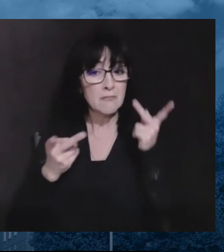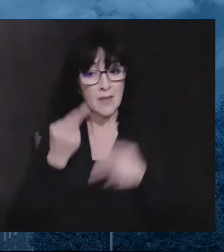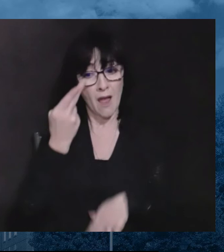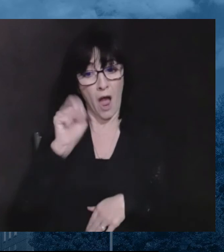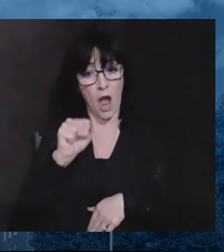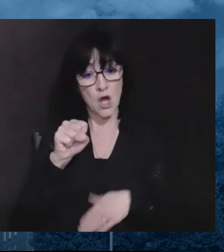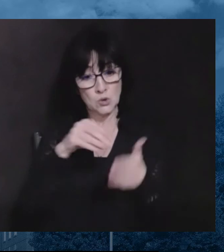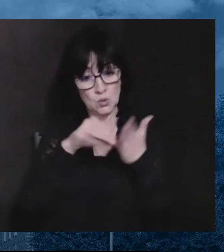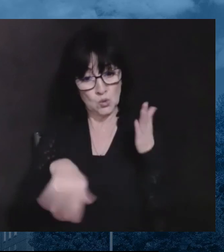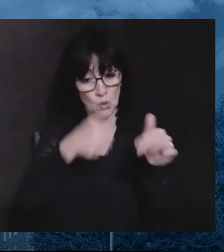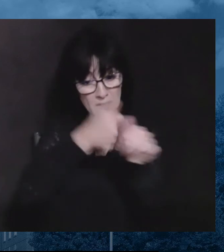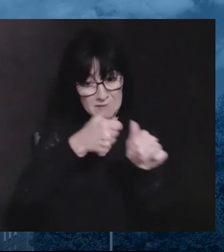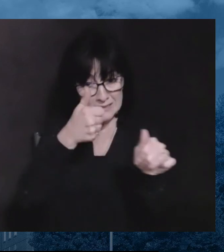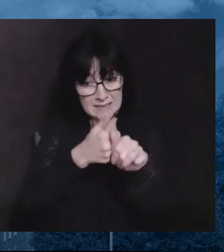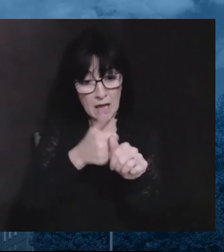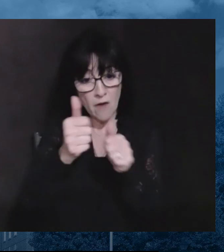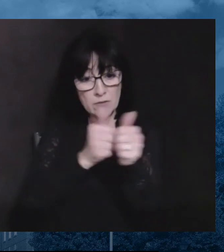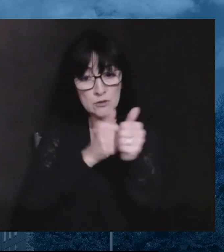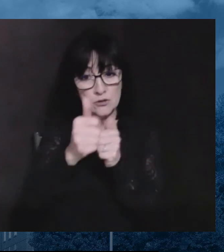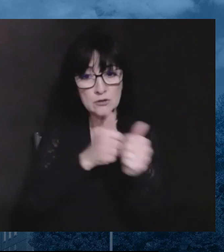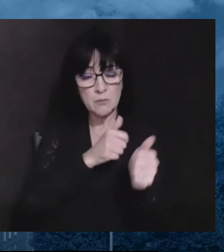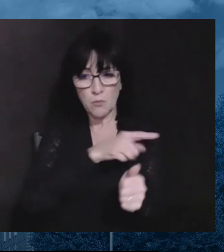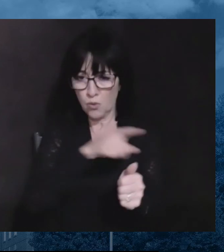well they were run this fall. I have